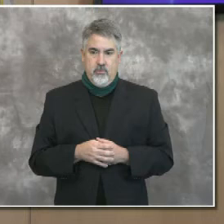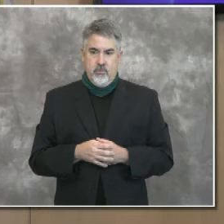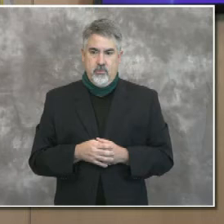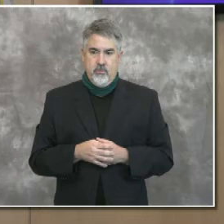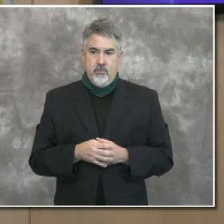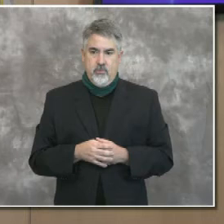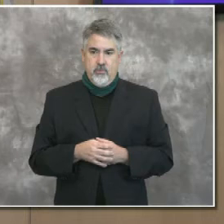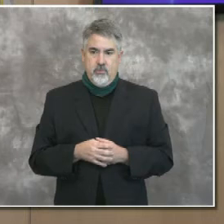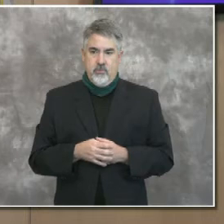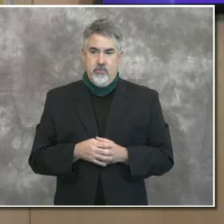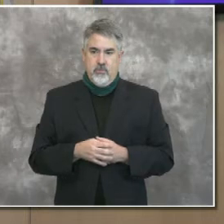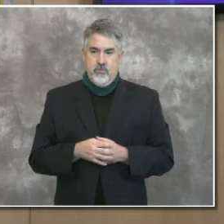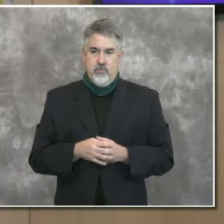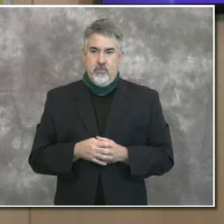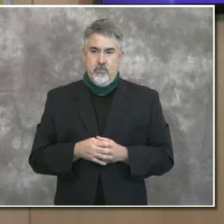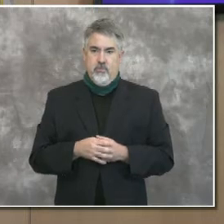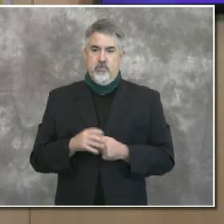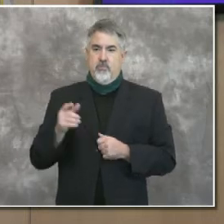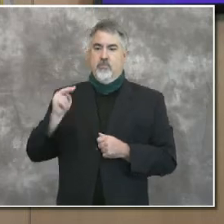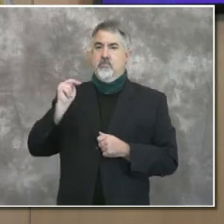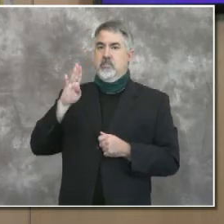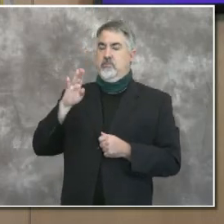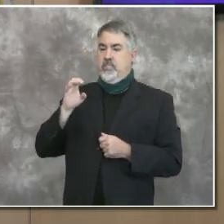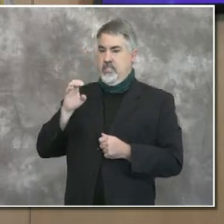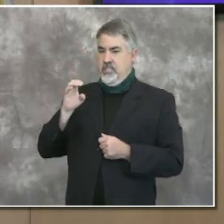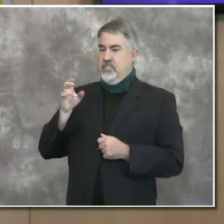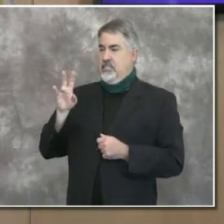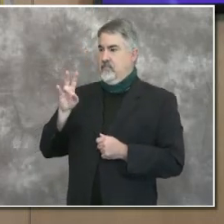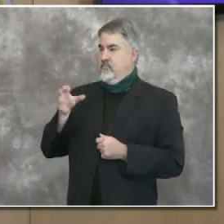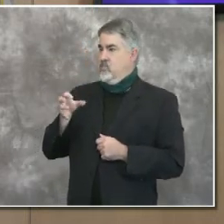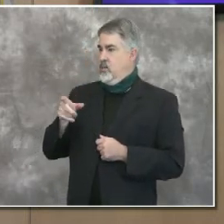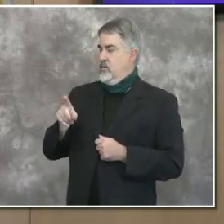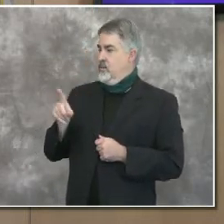Alexis Rivas with NBC7, please state your question.